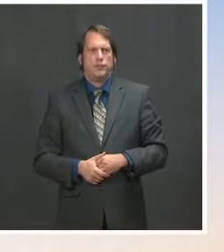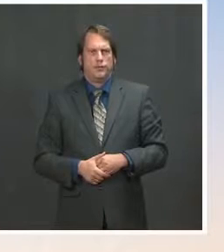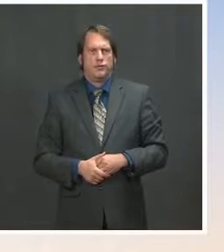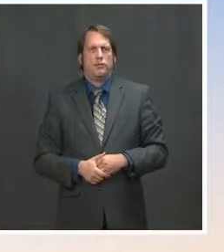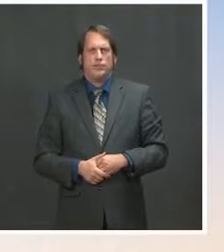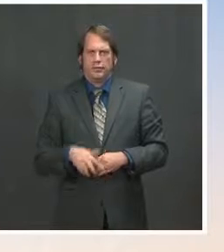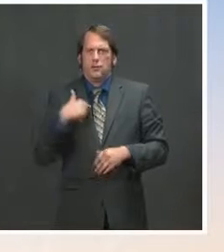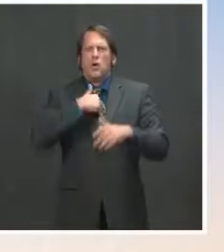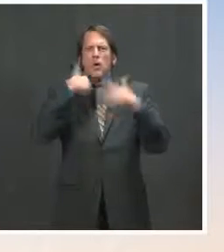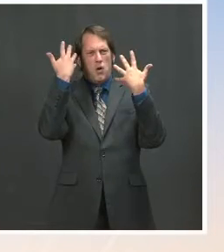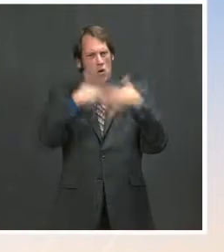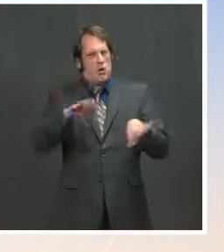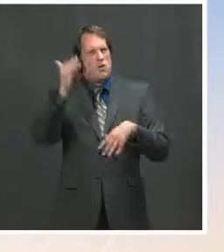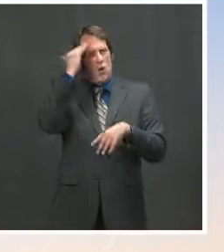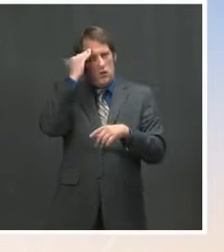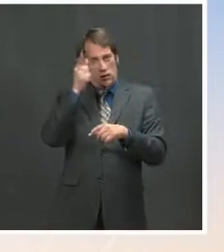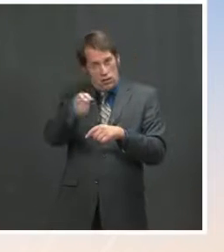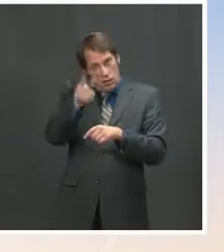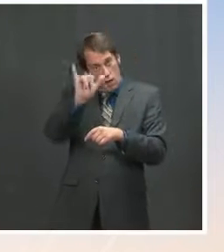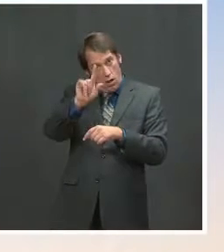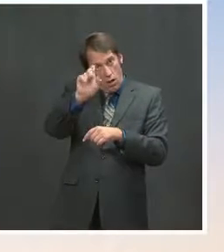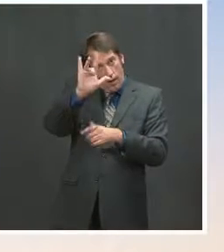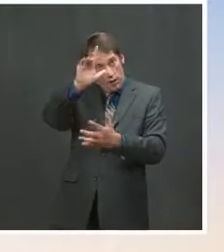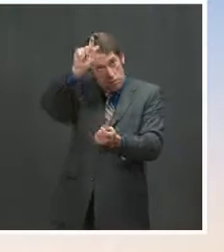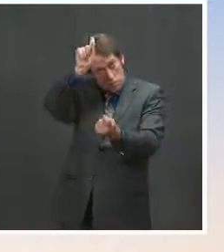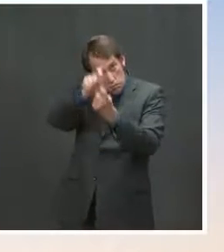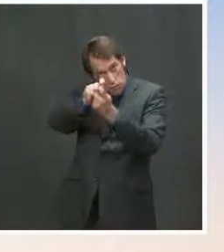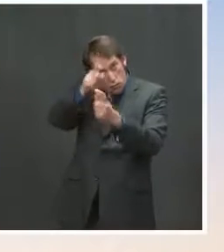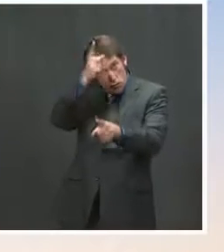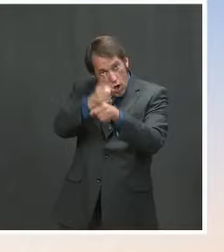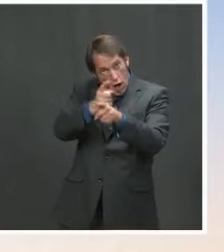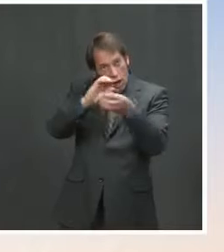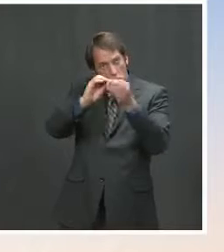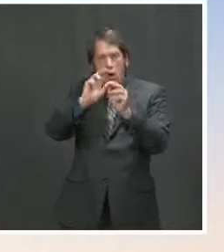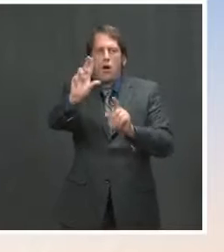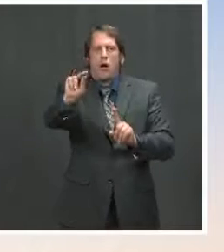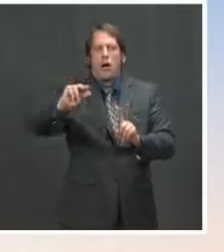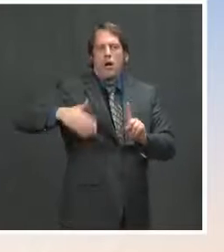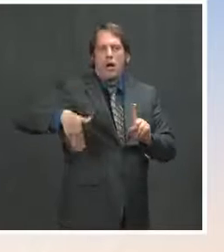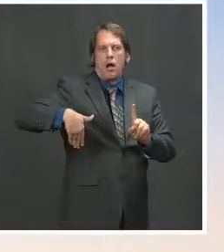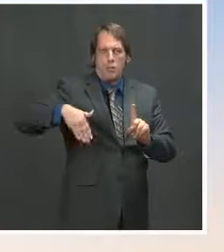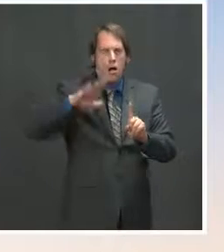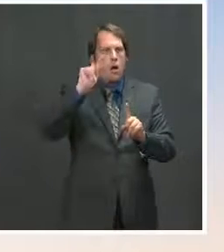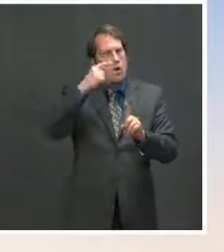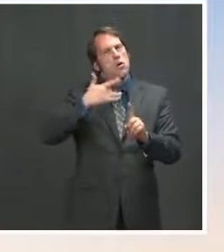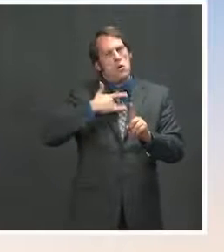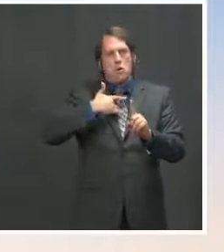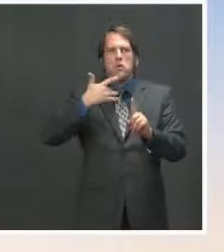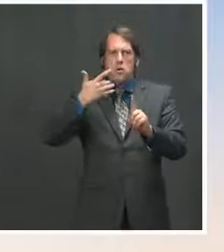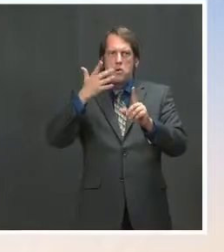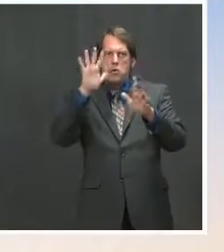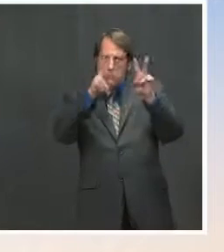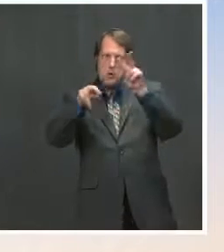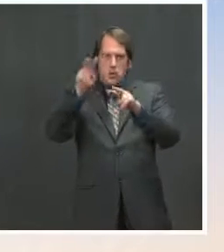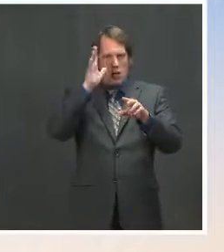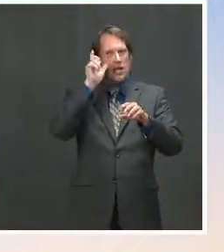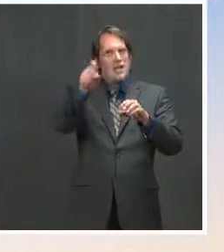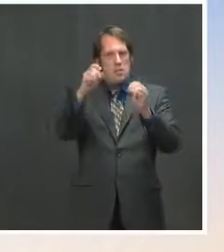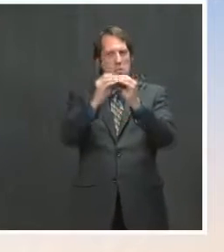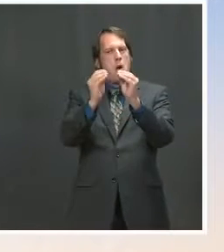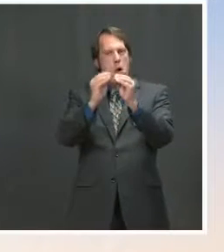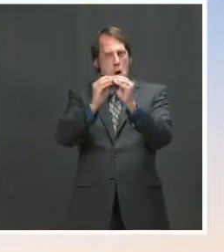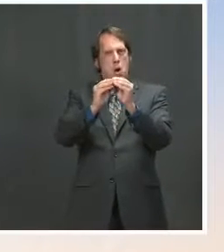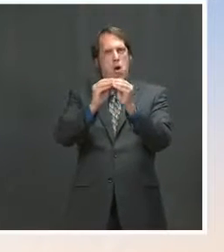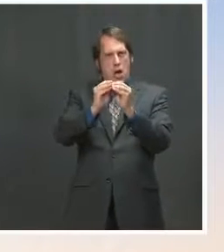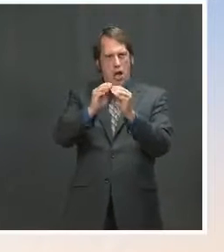to be 10 times what the Trump administration had had set as their goal. And we remain, we are looking ahead to,